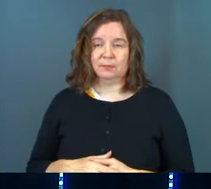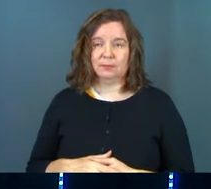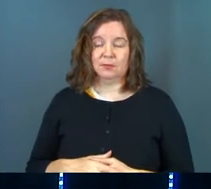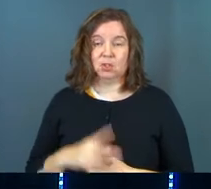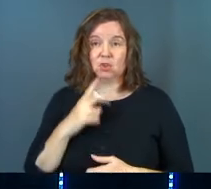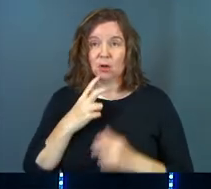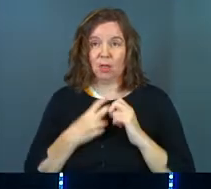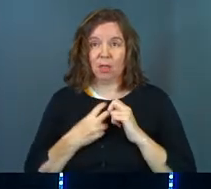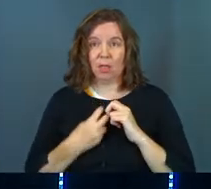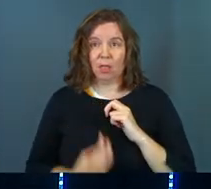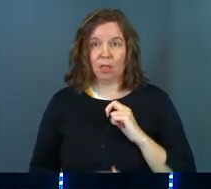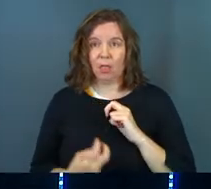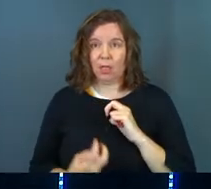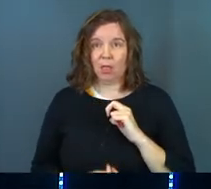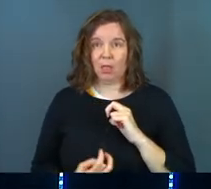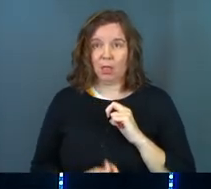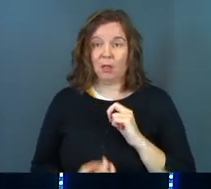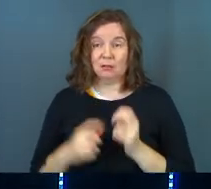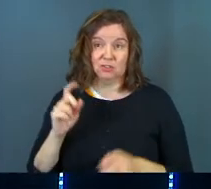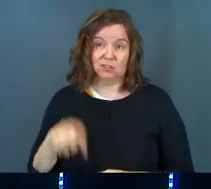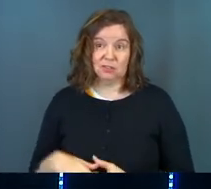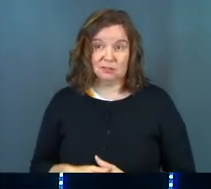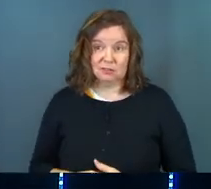Your jaw should be on the floor.